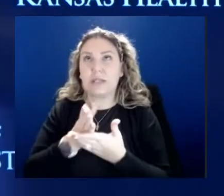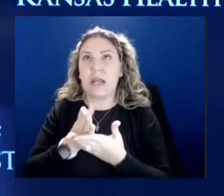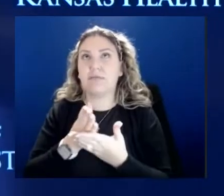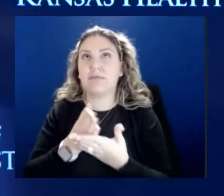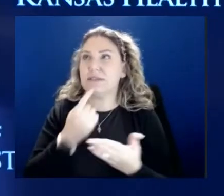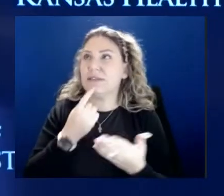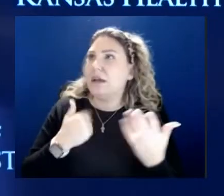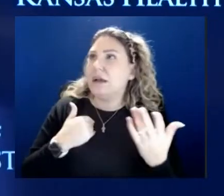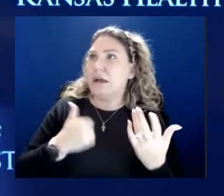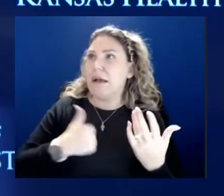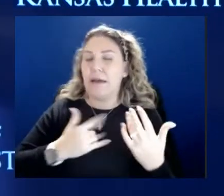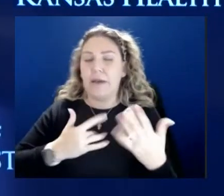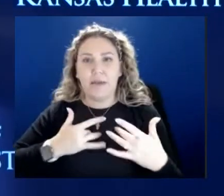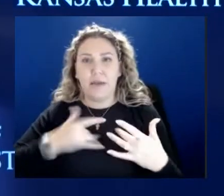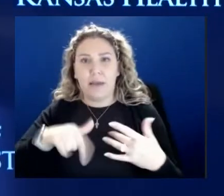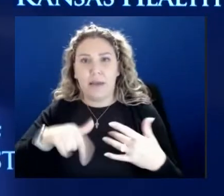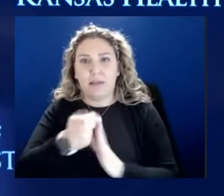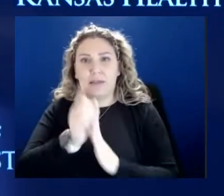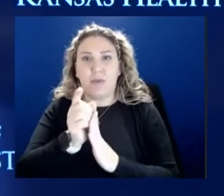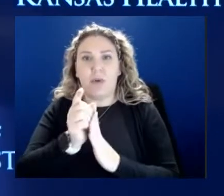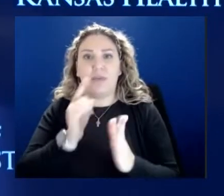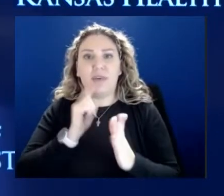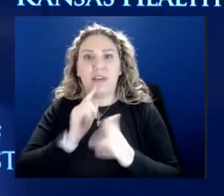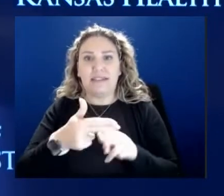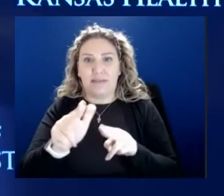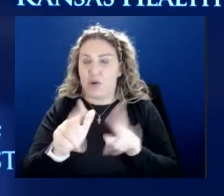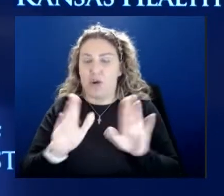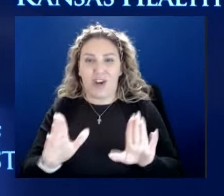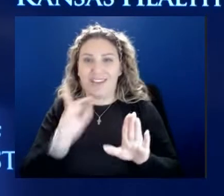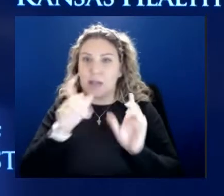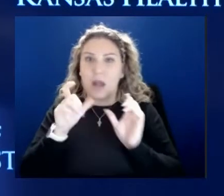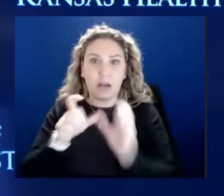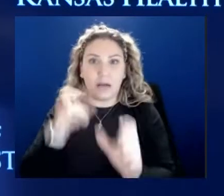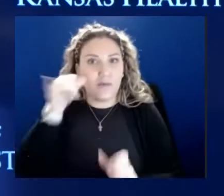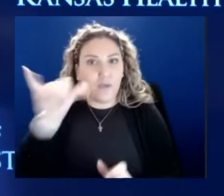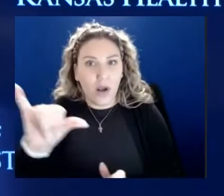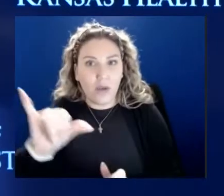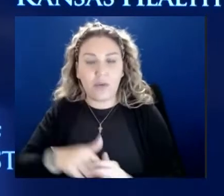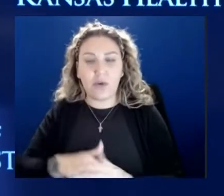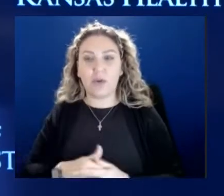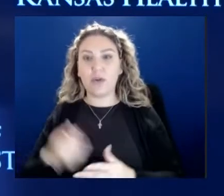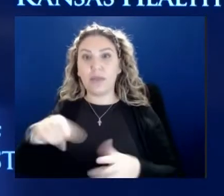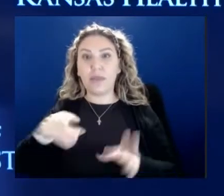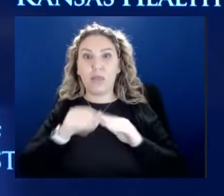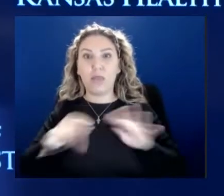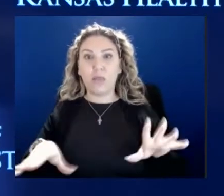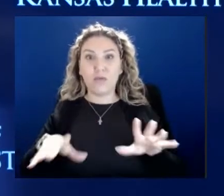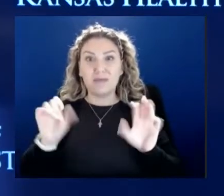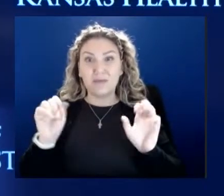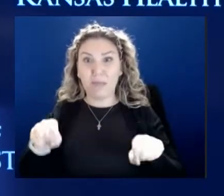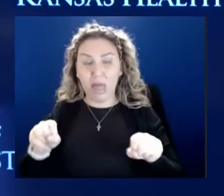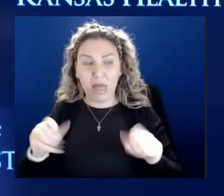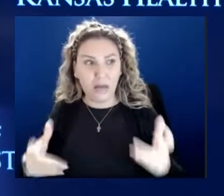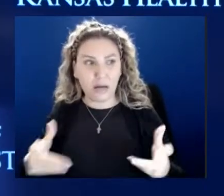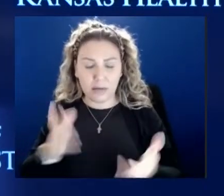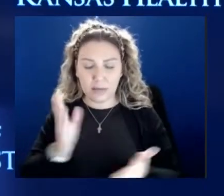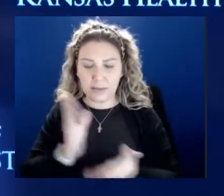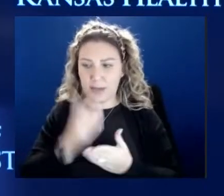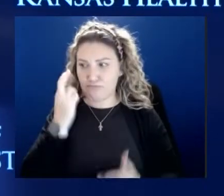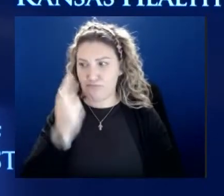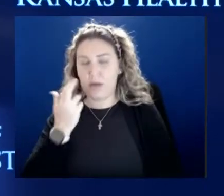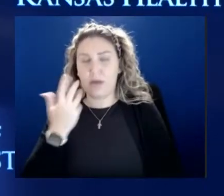this moment is truly temporary, and this will not last long, they lose that ability to stop and really realize this is a